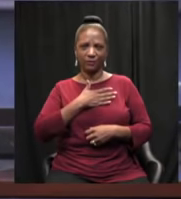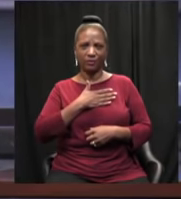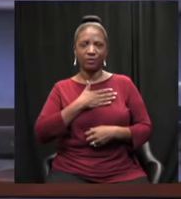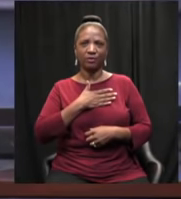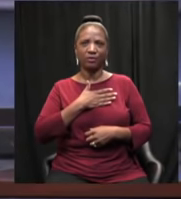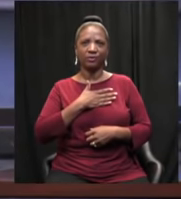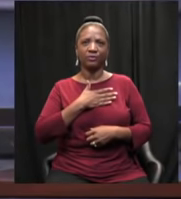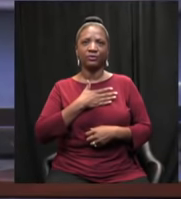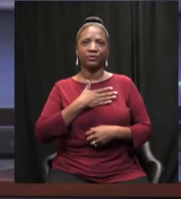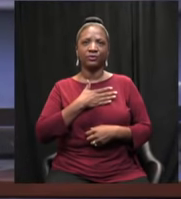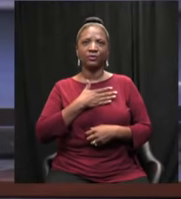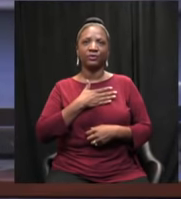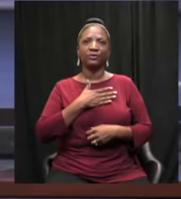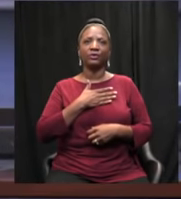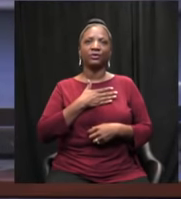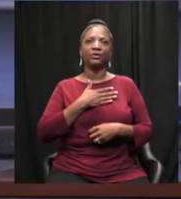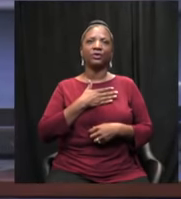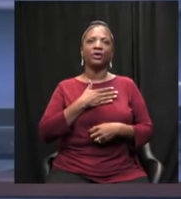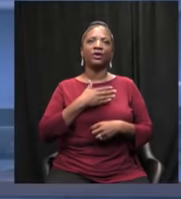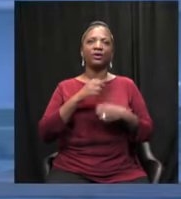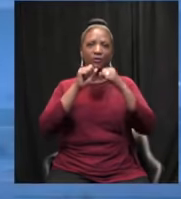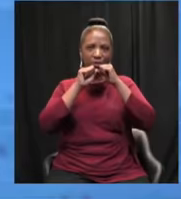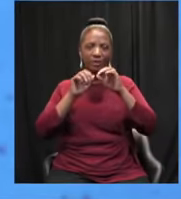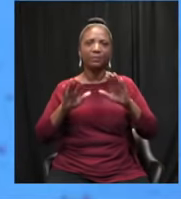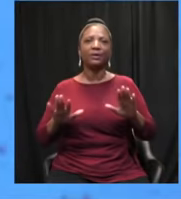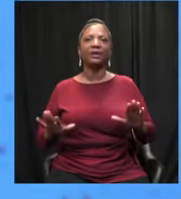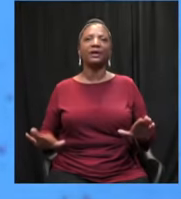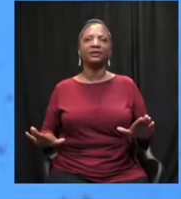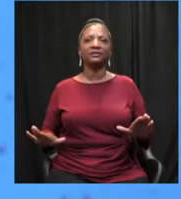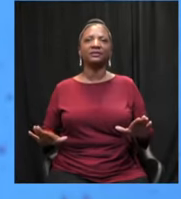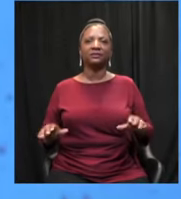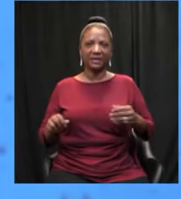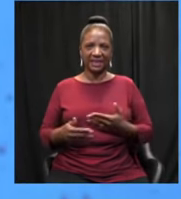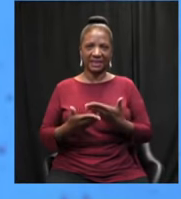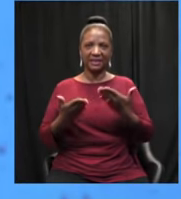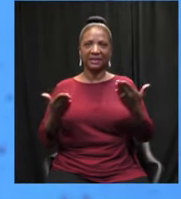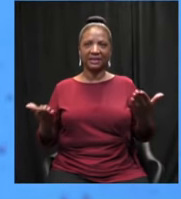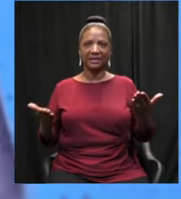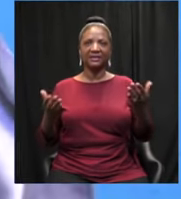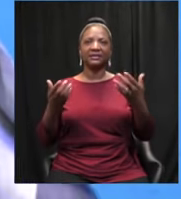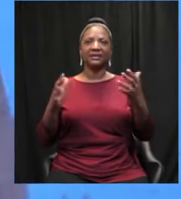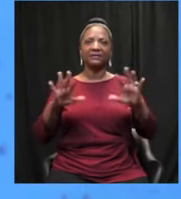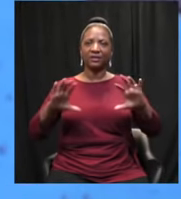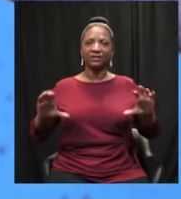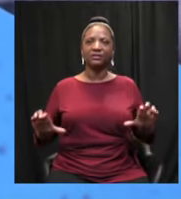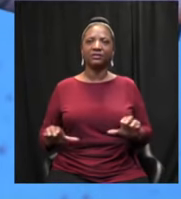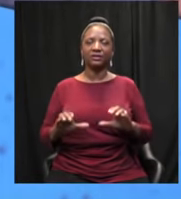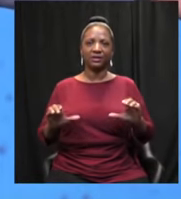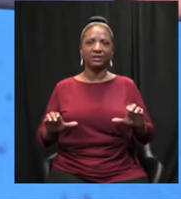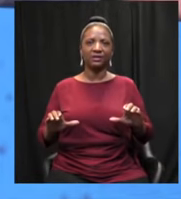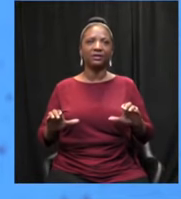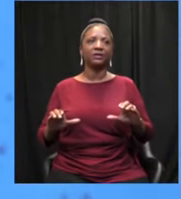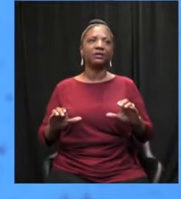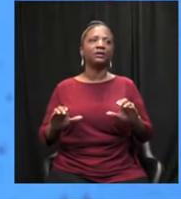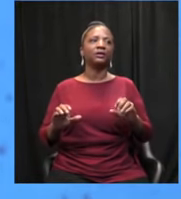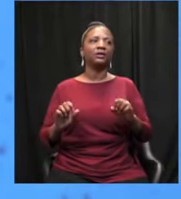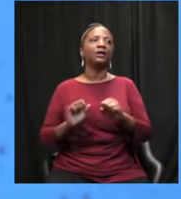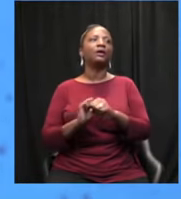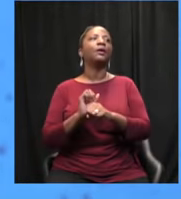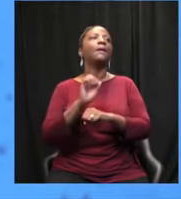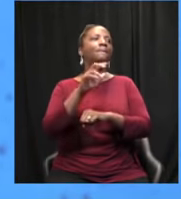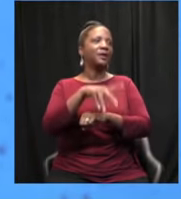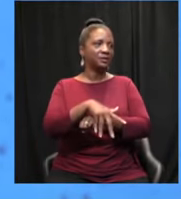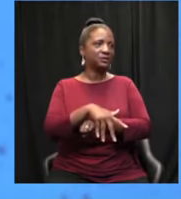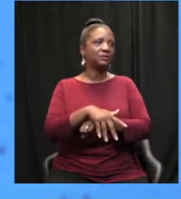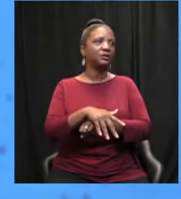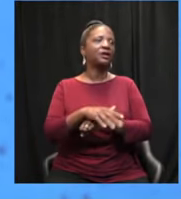for the activities and for the blessings and for the things that he's done that has exceeded your expectation. For the moments in